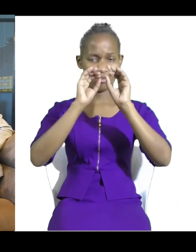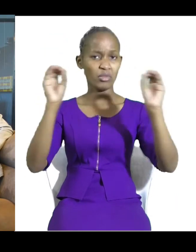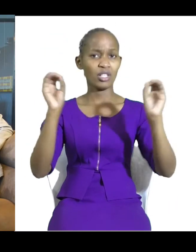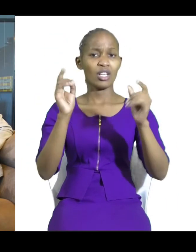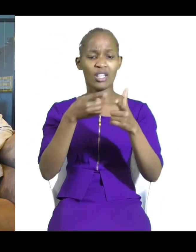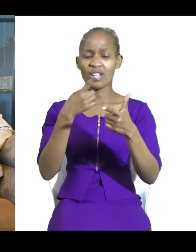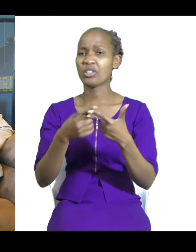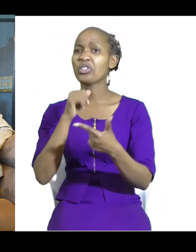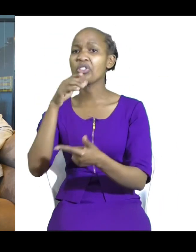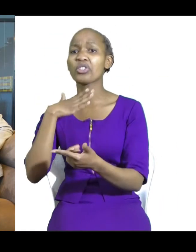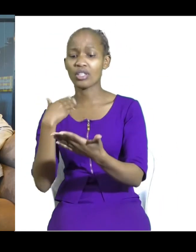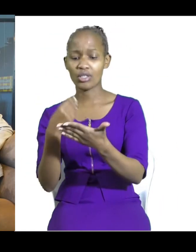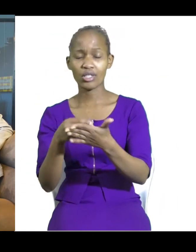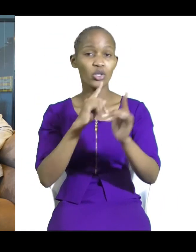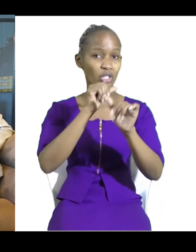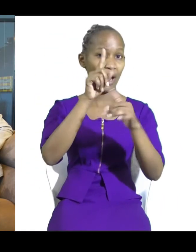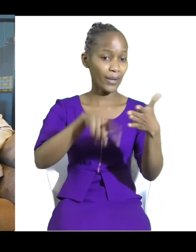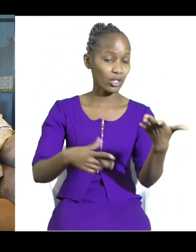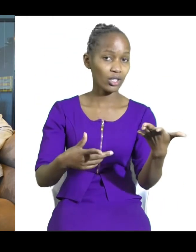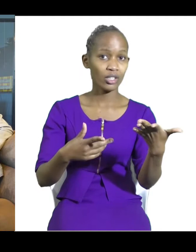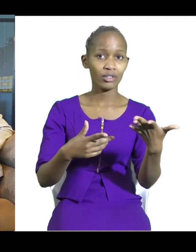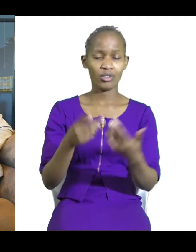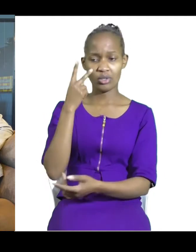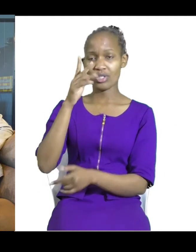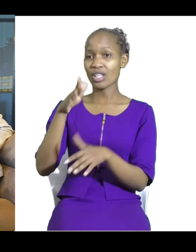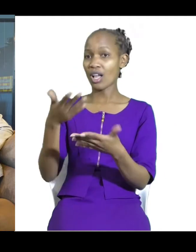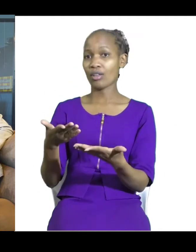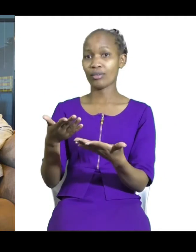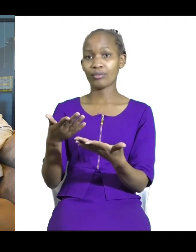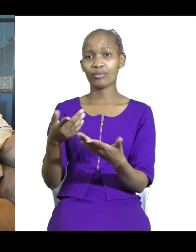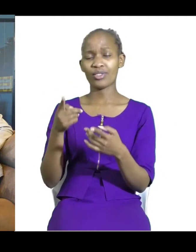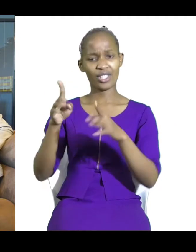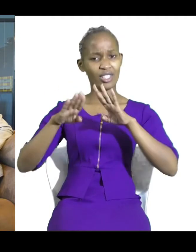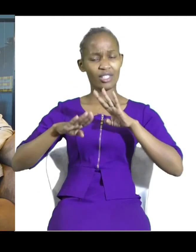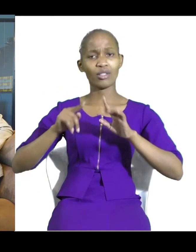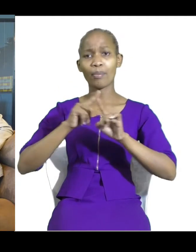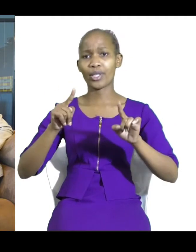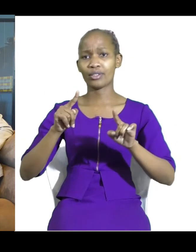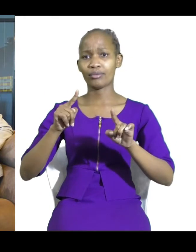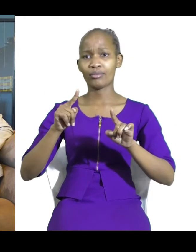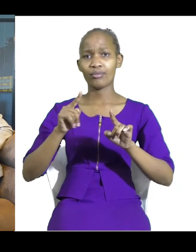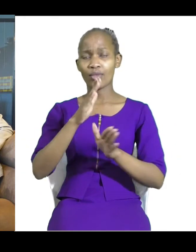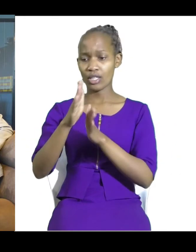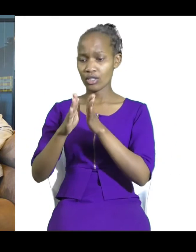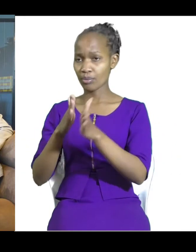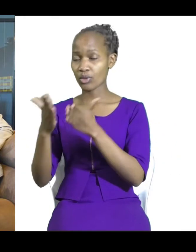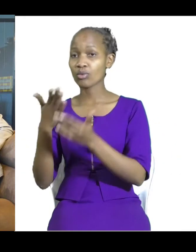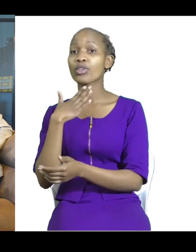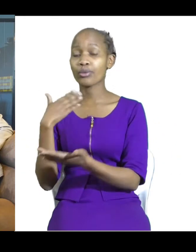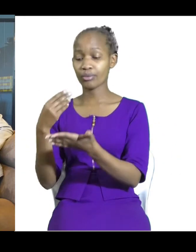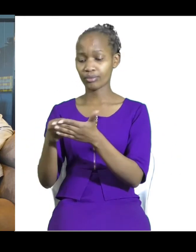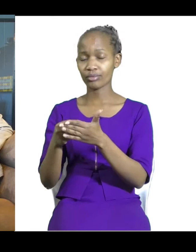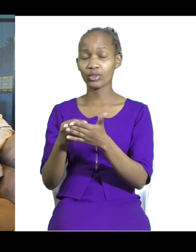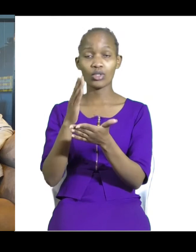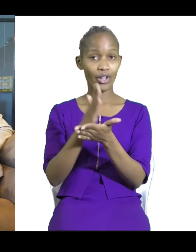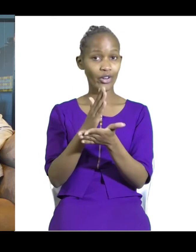innovation. Then you don't need money to talk about, to look at how sustainable this, but at scale is where you require money. So